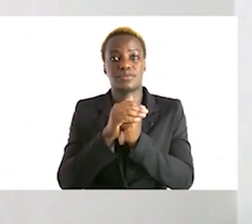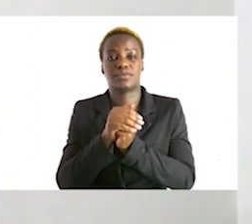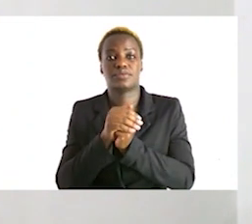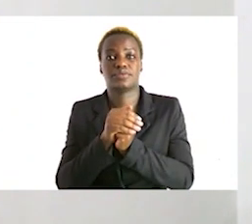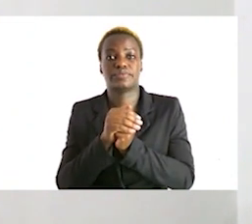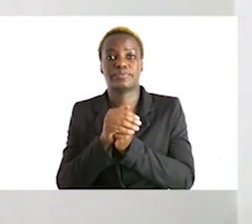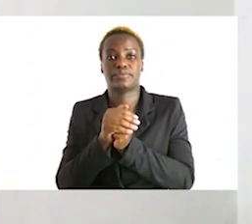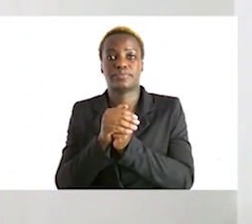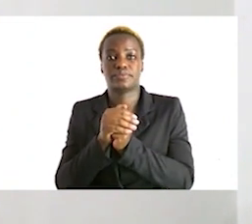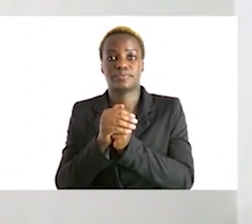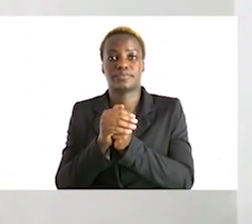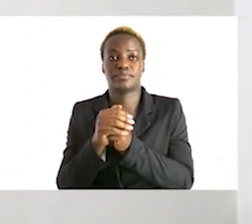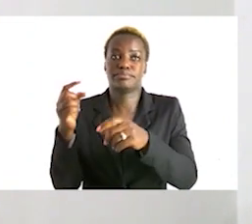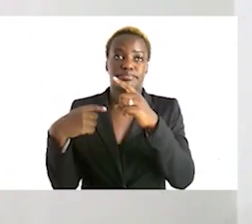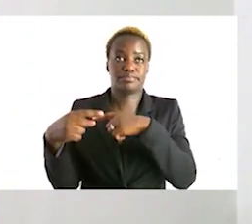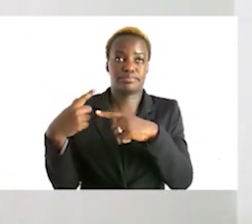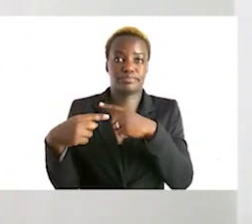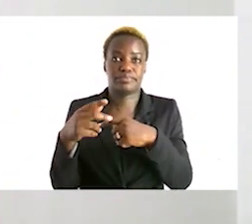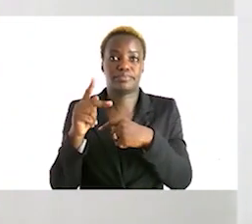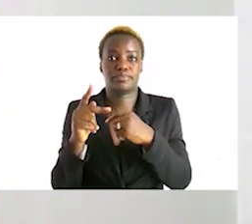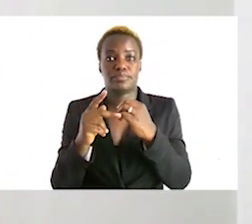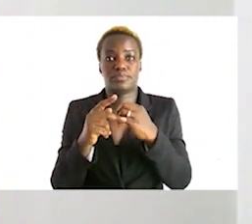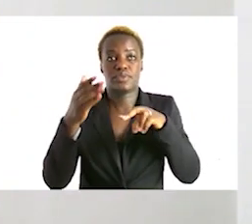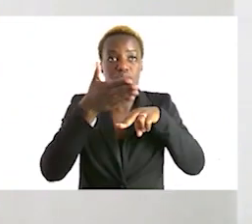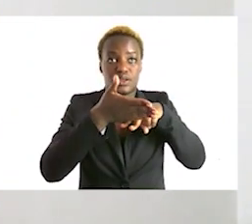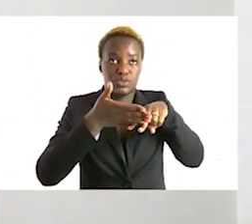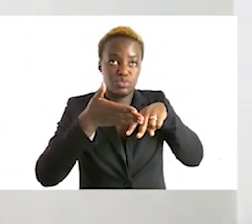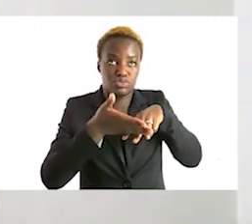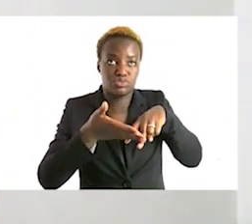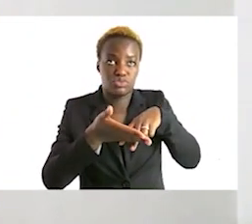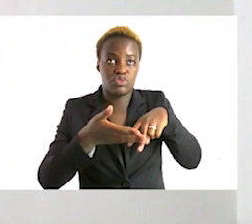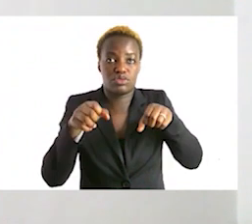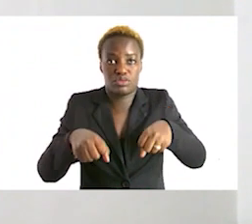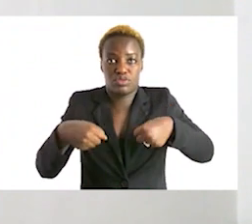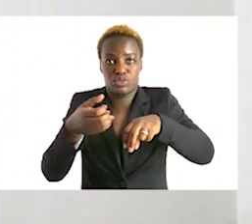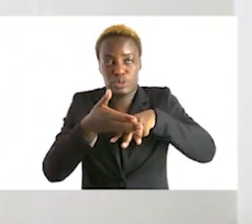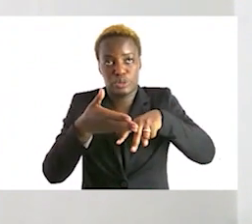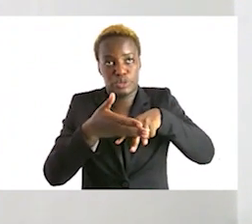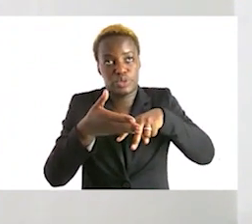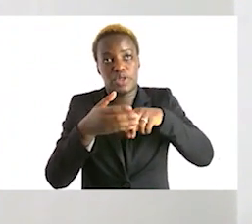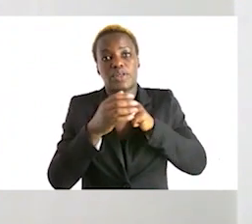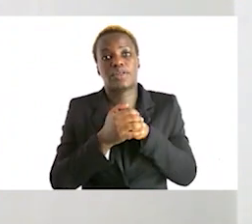go through the sh sound words. The shorts, blue pair of shorts,